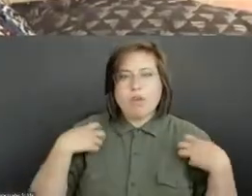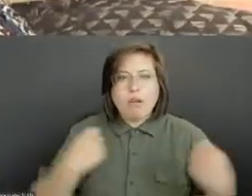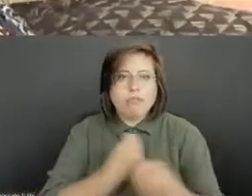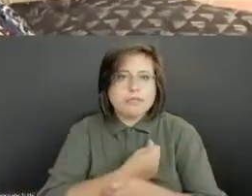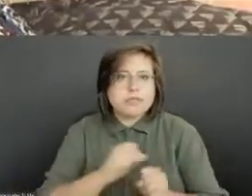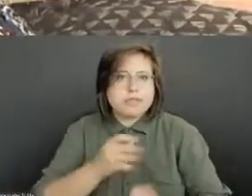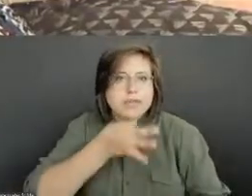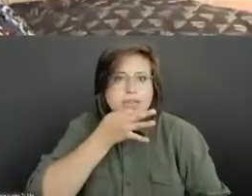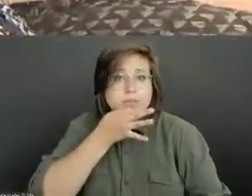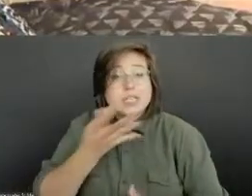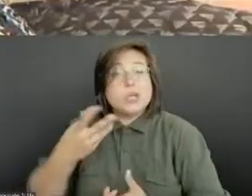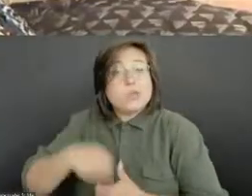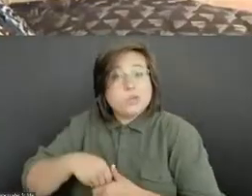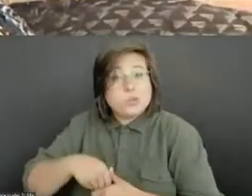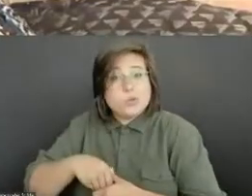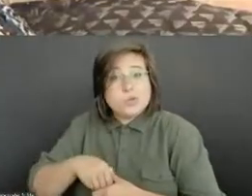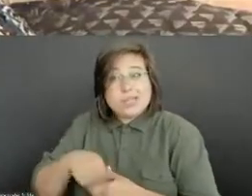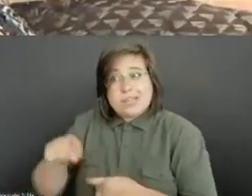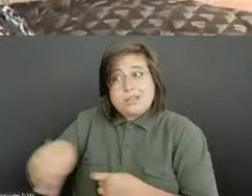experts in airborne